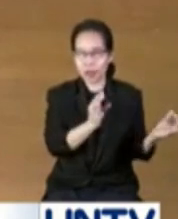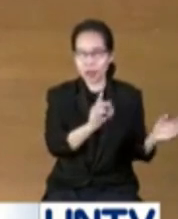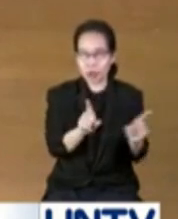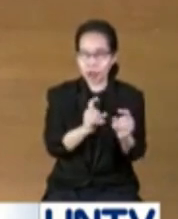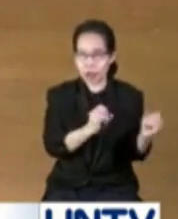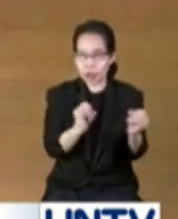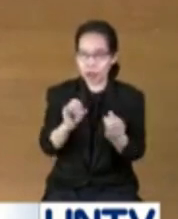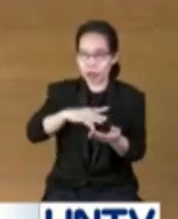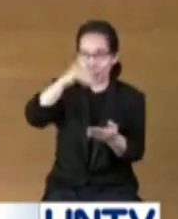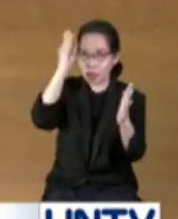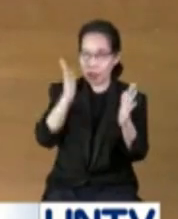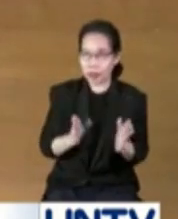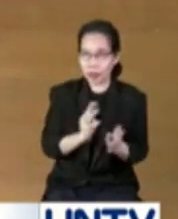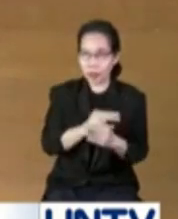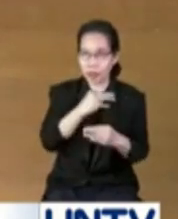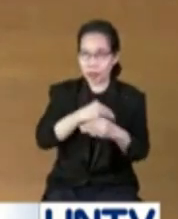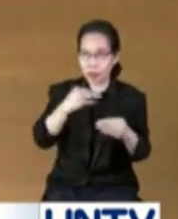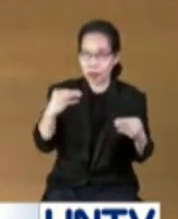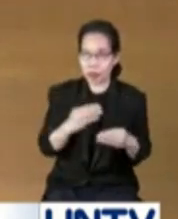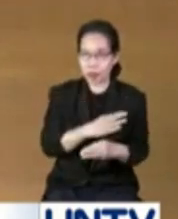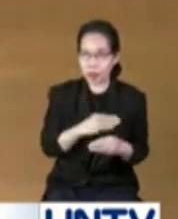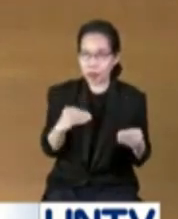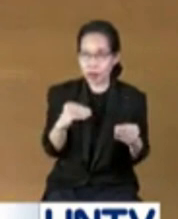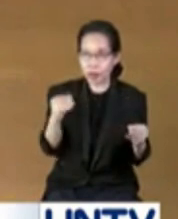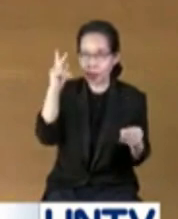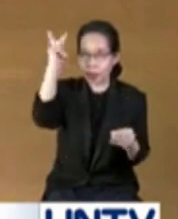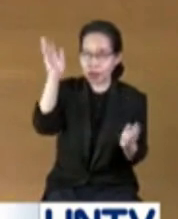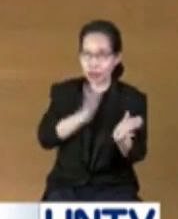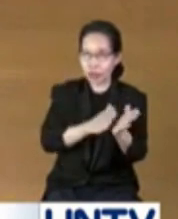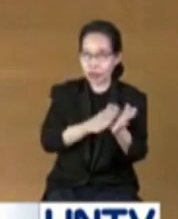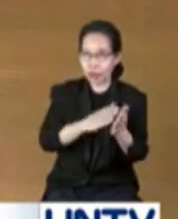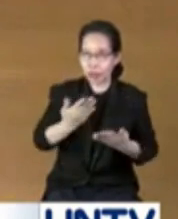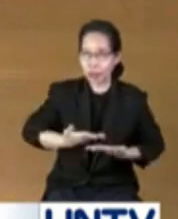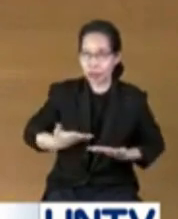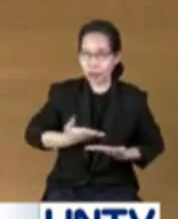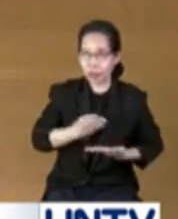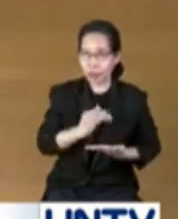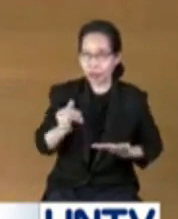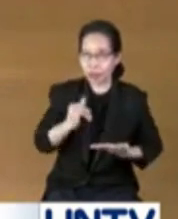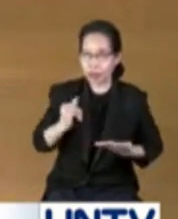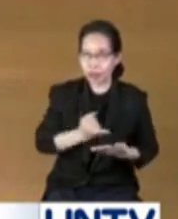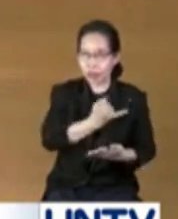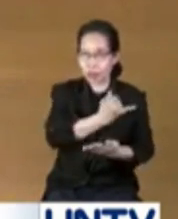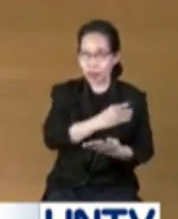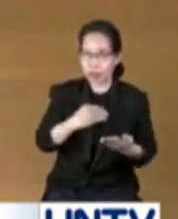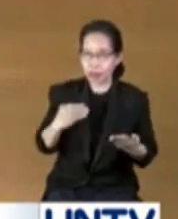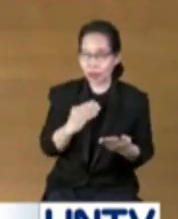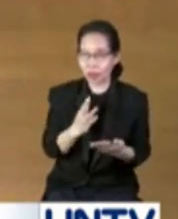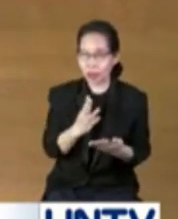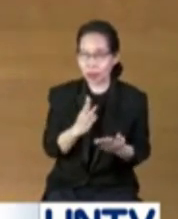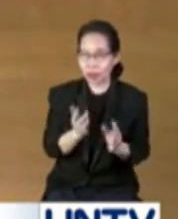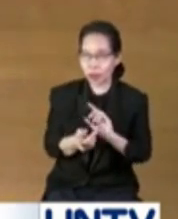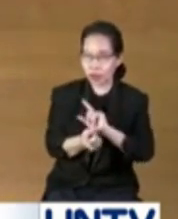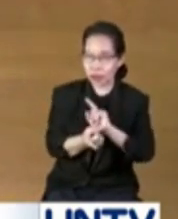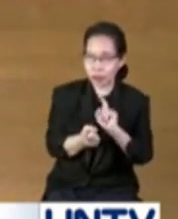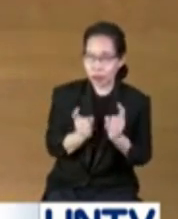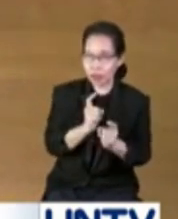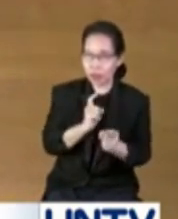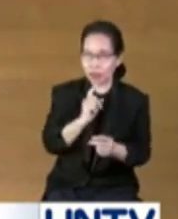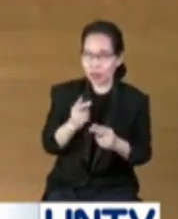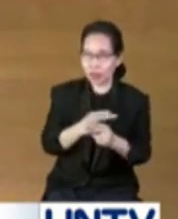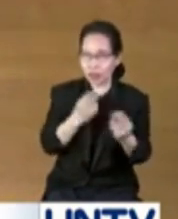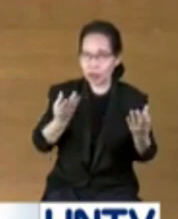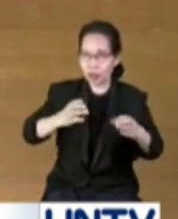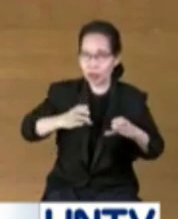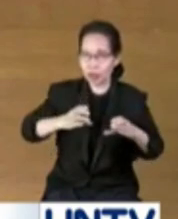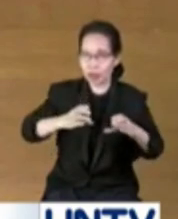be made more resilient. Our public schools and facilities are being increased and fortified. The shortage of classrooms and facilities